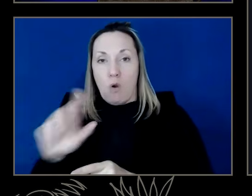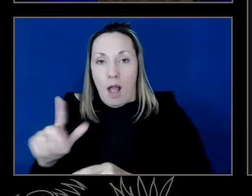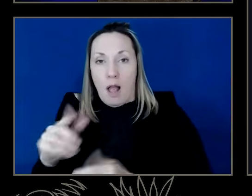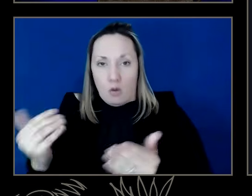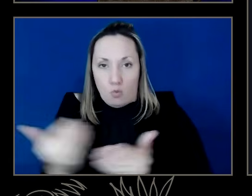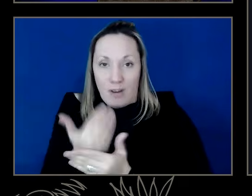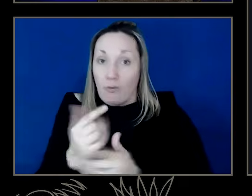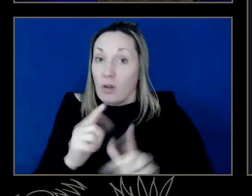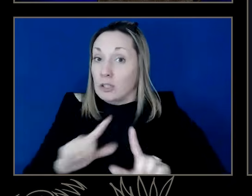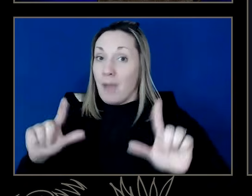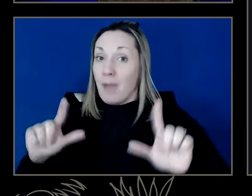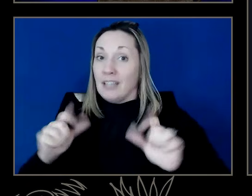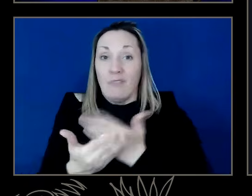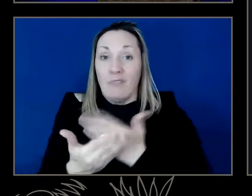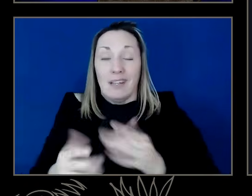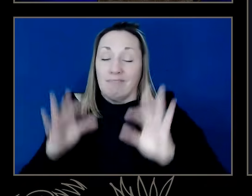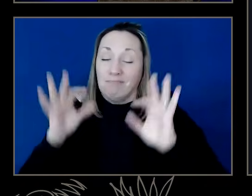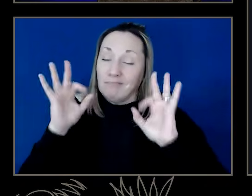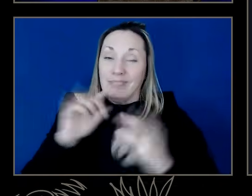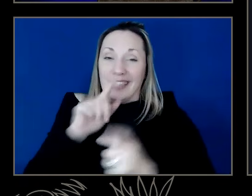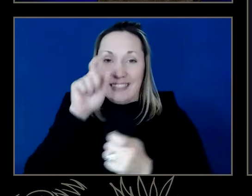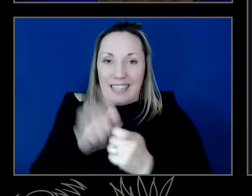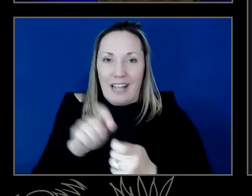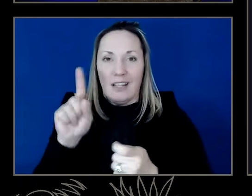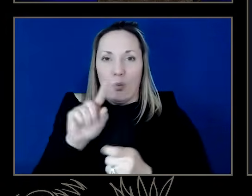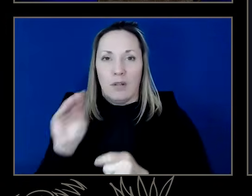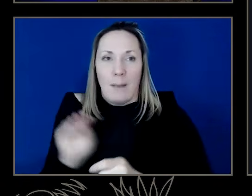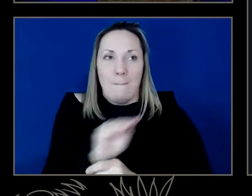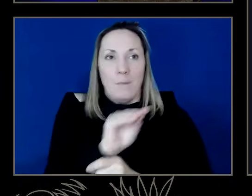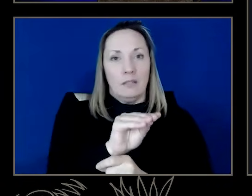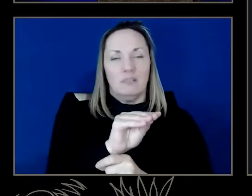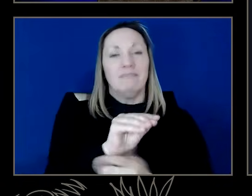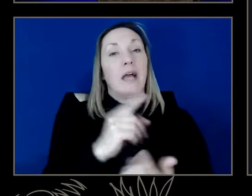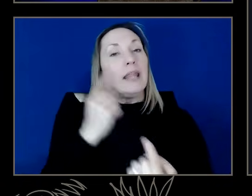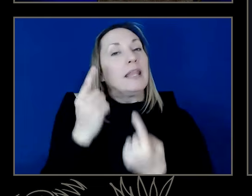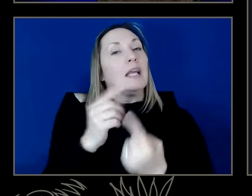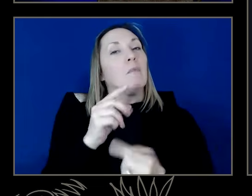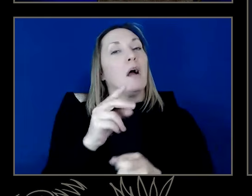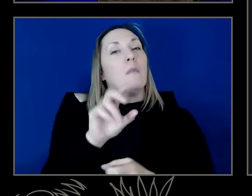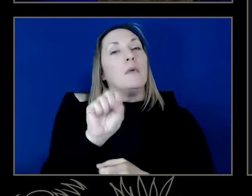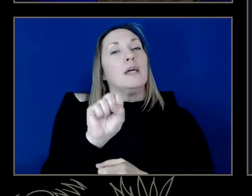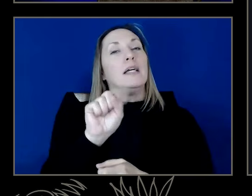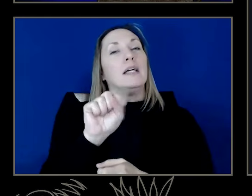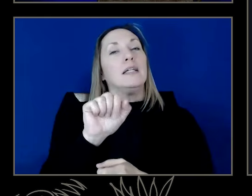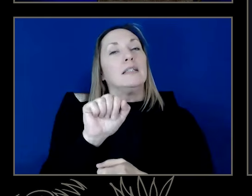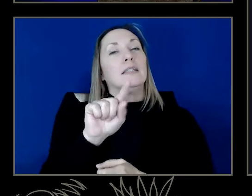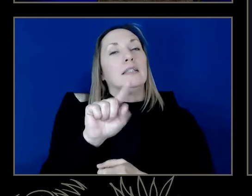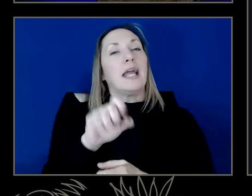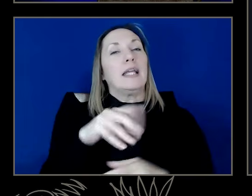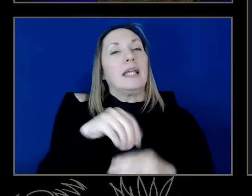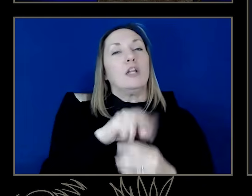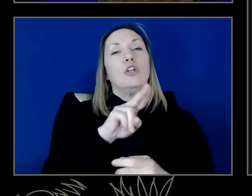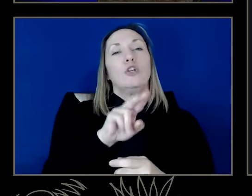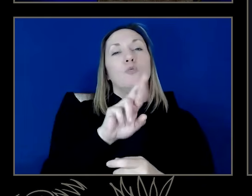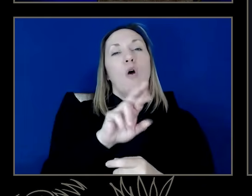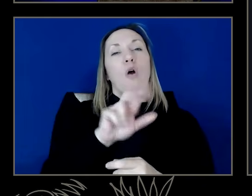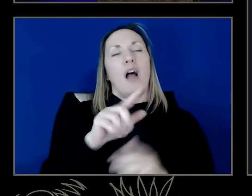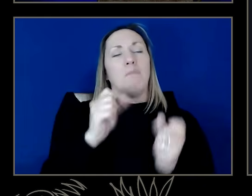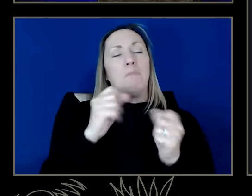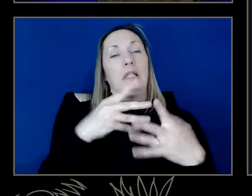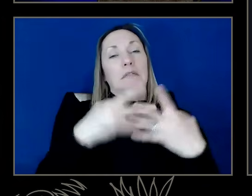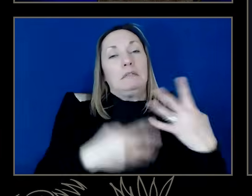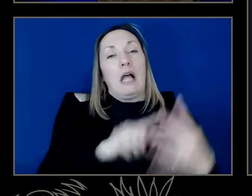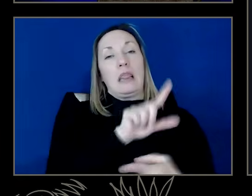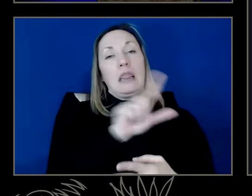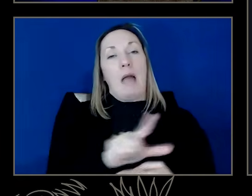page and have everything exactly where they put it, consider putting state in the URL. There's a lot of libraries and frameworks